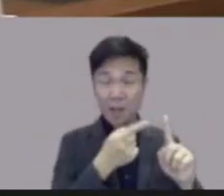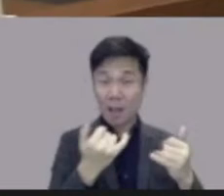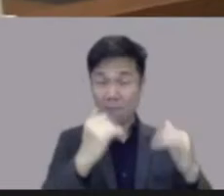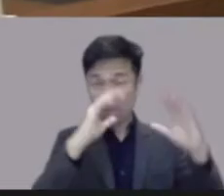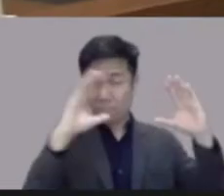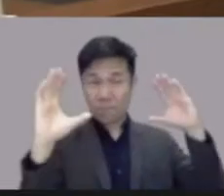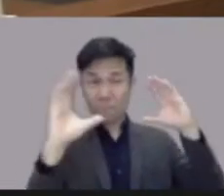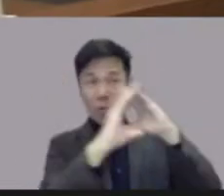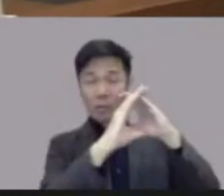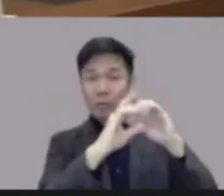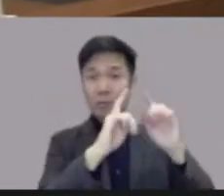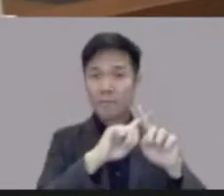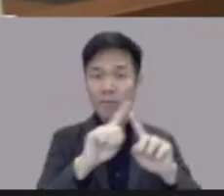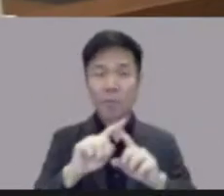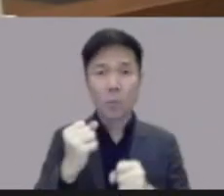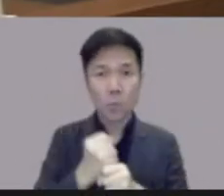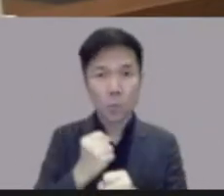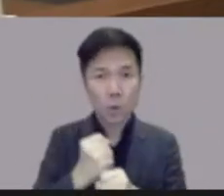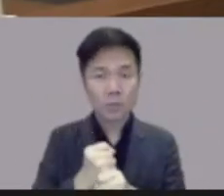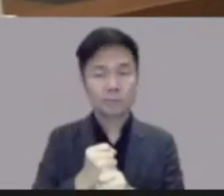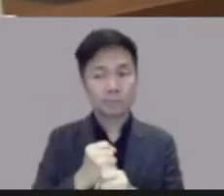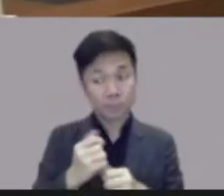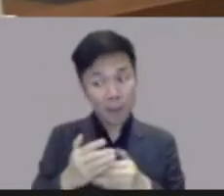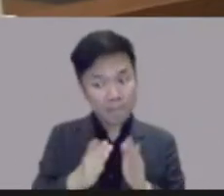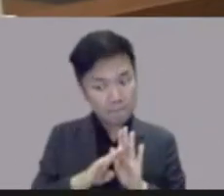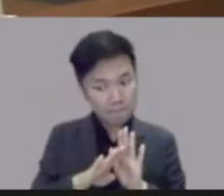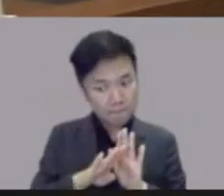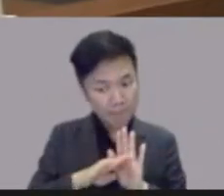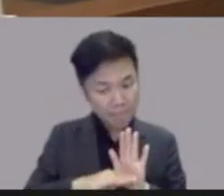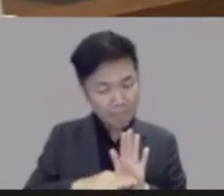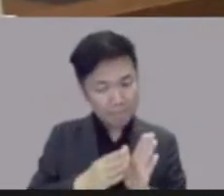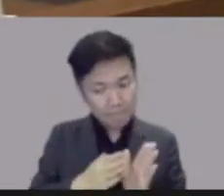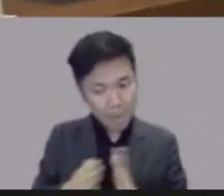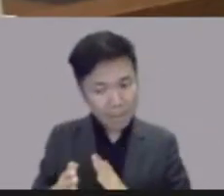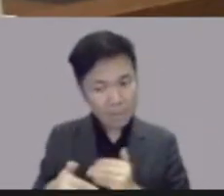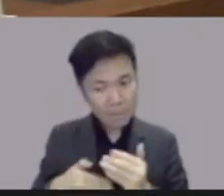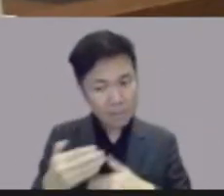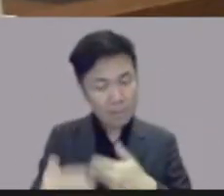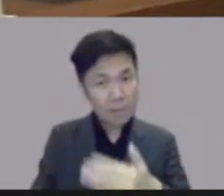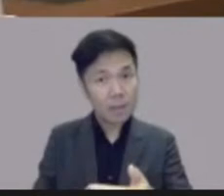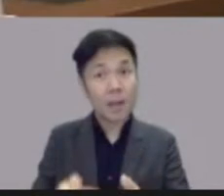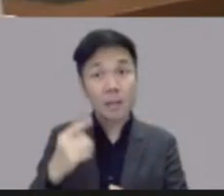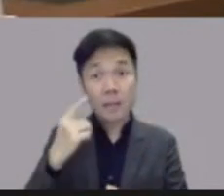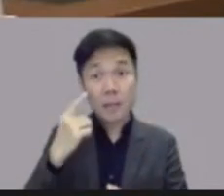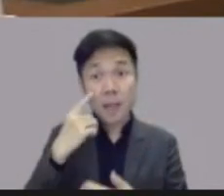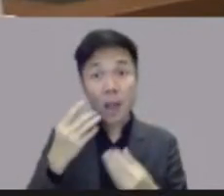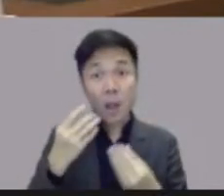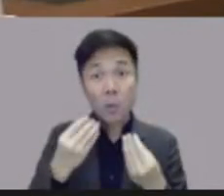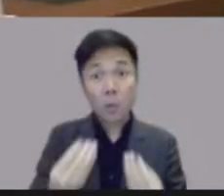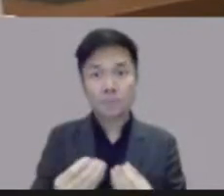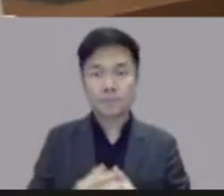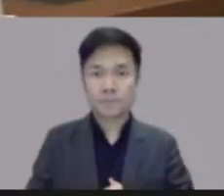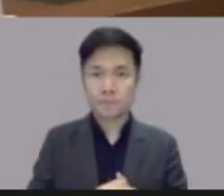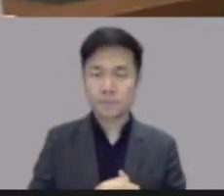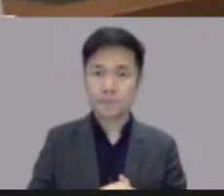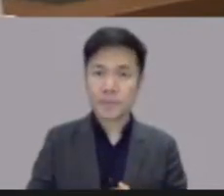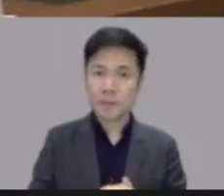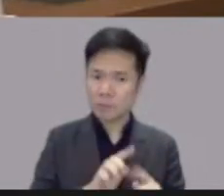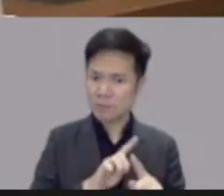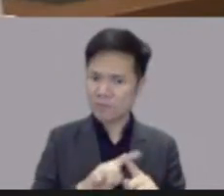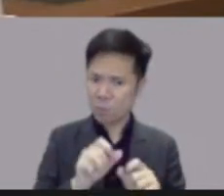actions road maps measures and implementations and also should